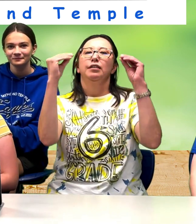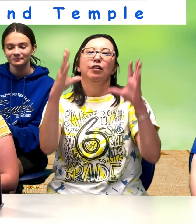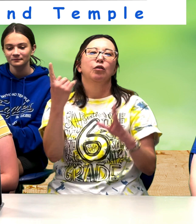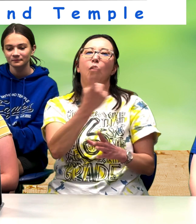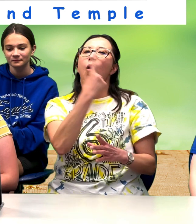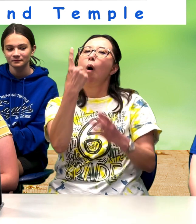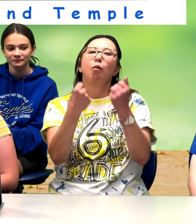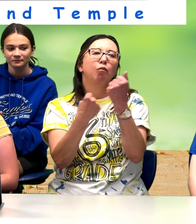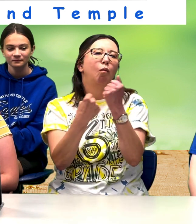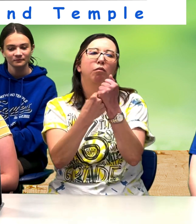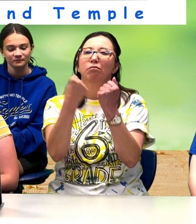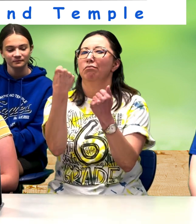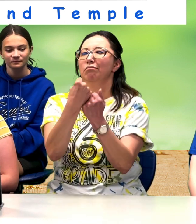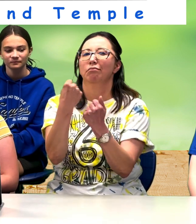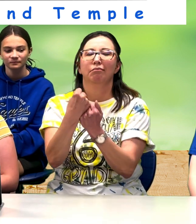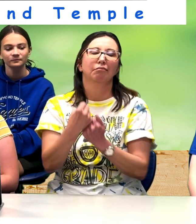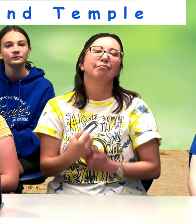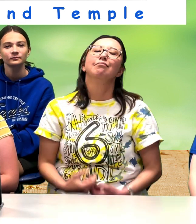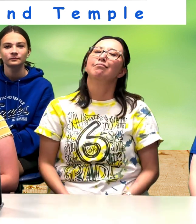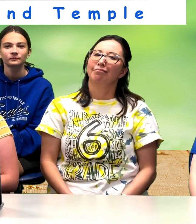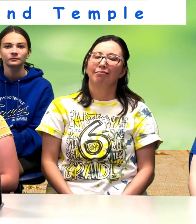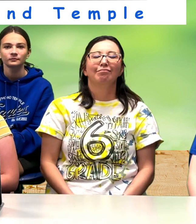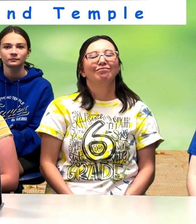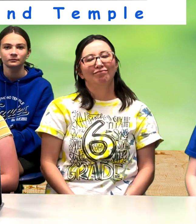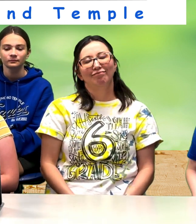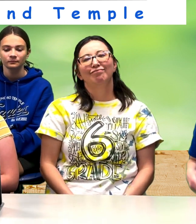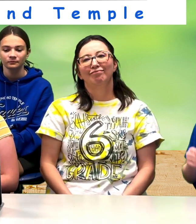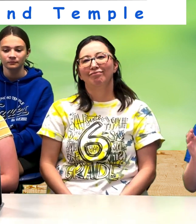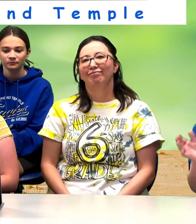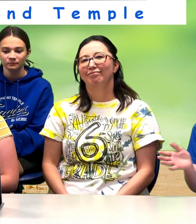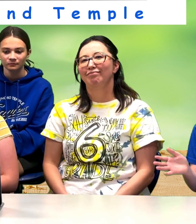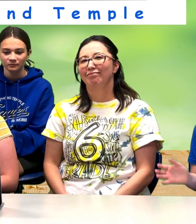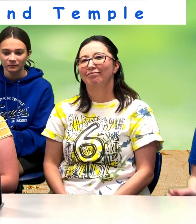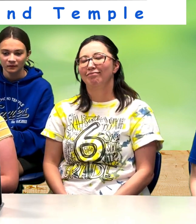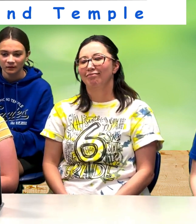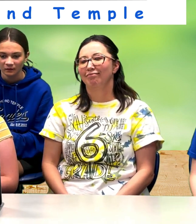well as all the staff here and the teachers. Everybody is so supportive.